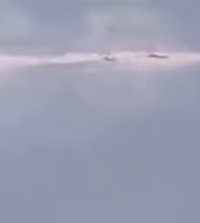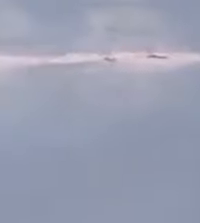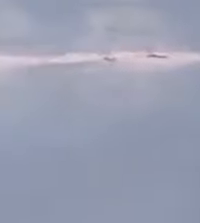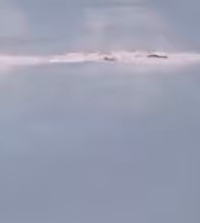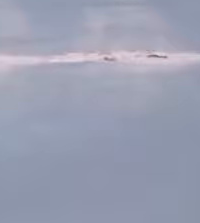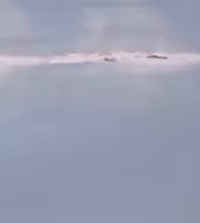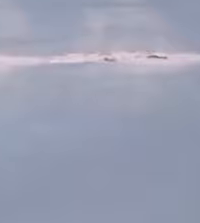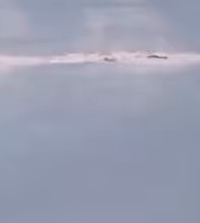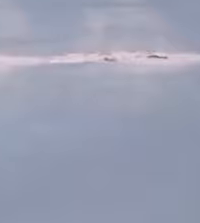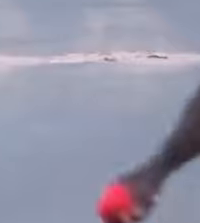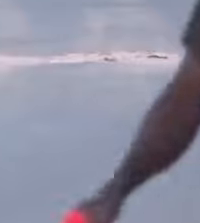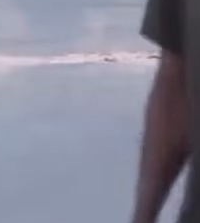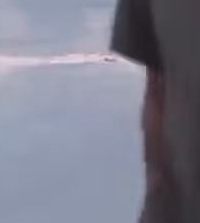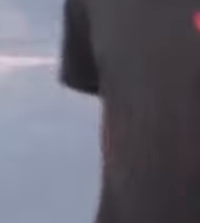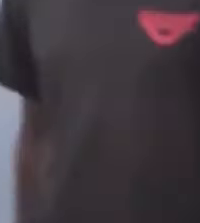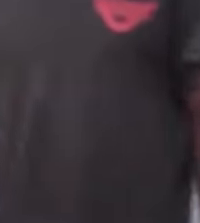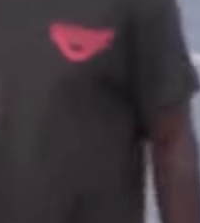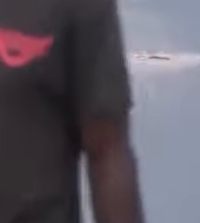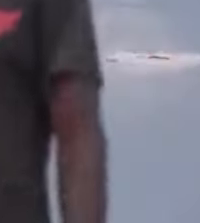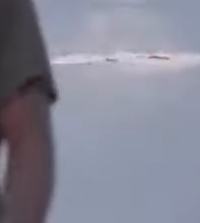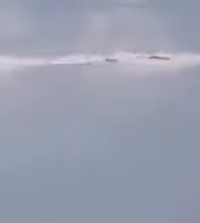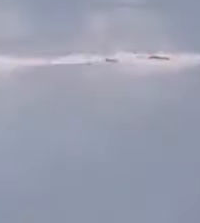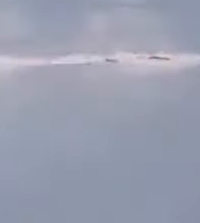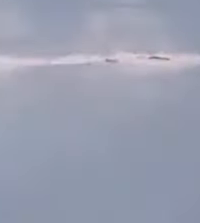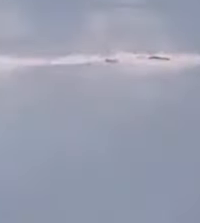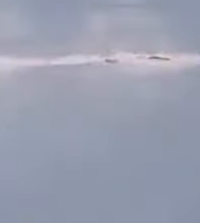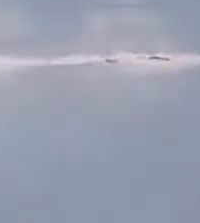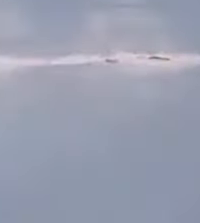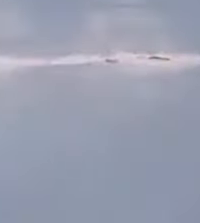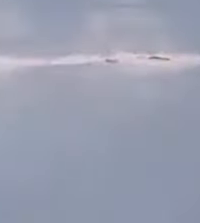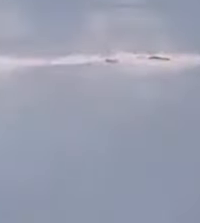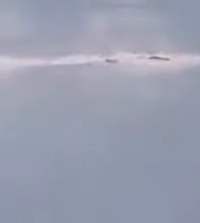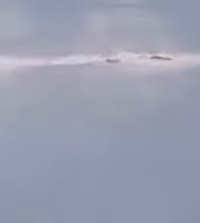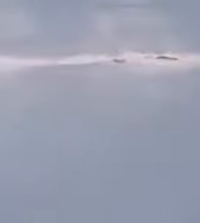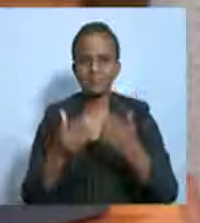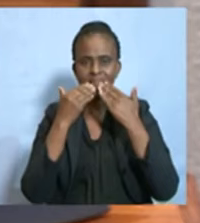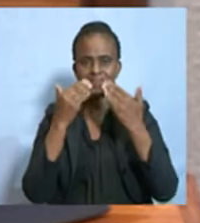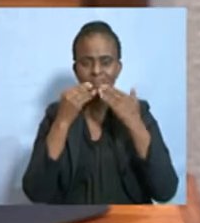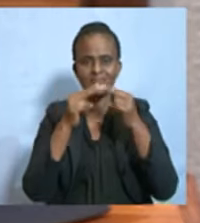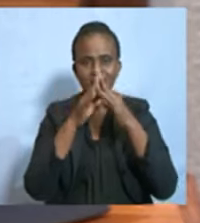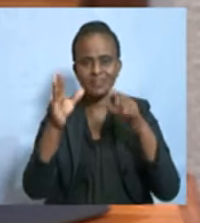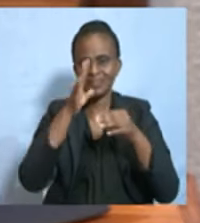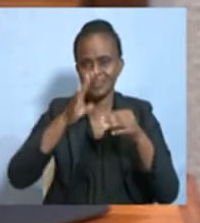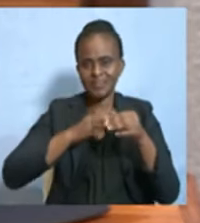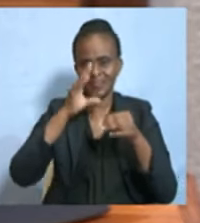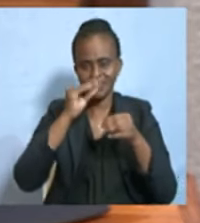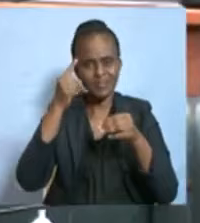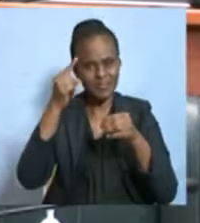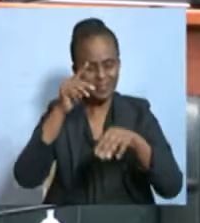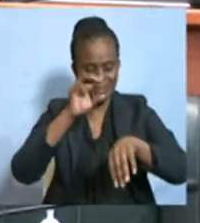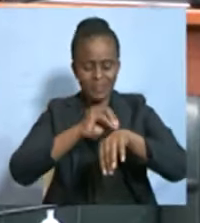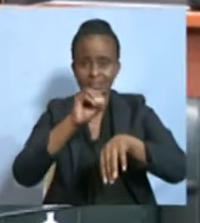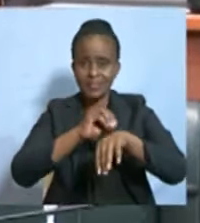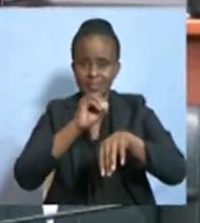Development Fund CDF to constituencies held by UPND MPs. This was in response to a question from Bwacha Member of